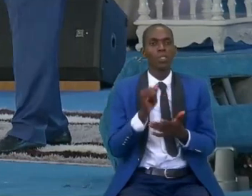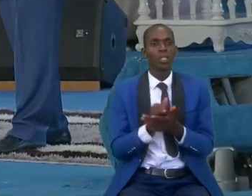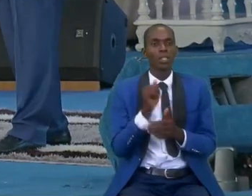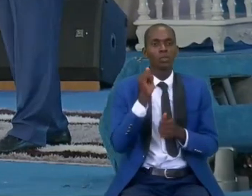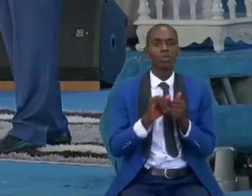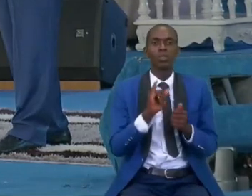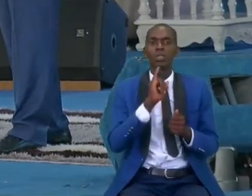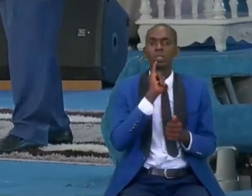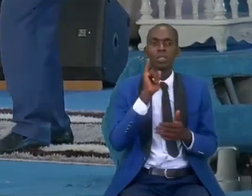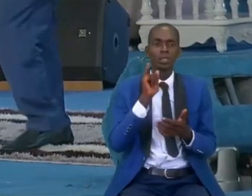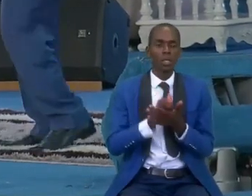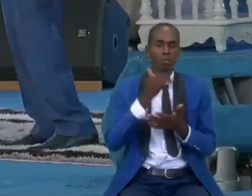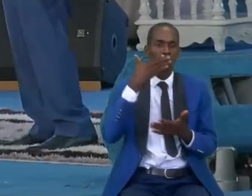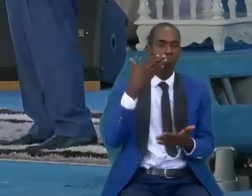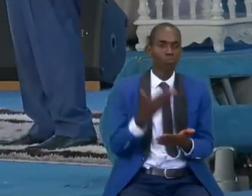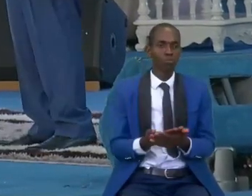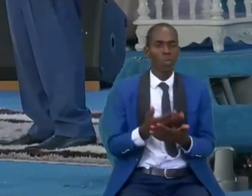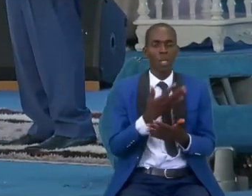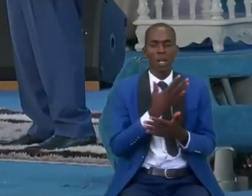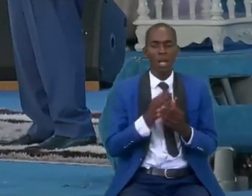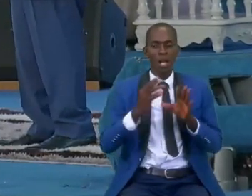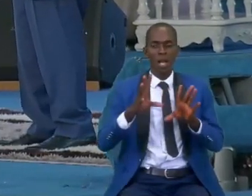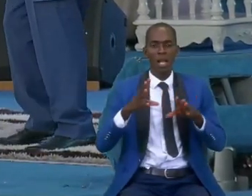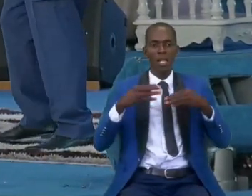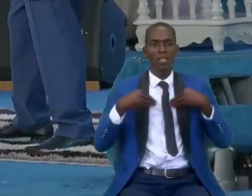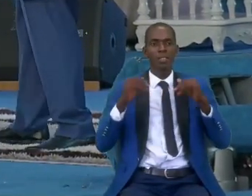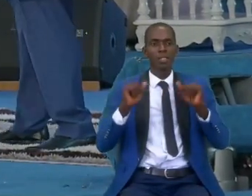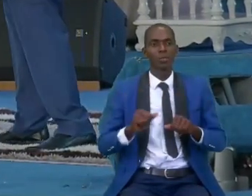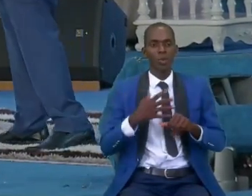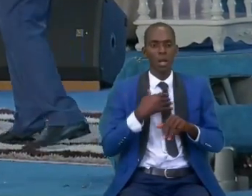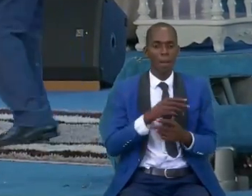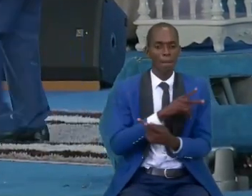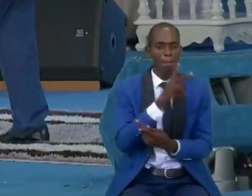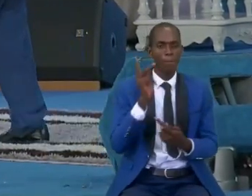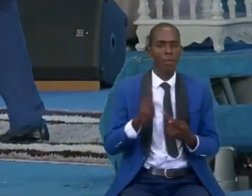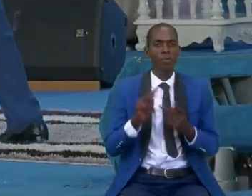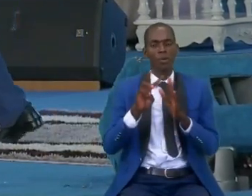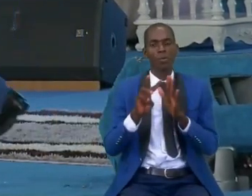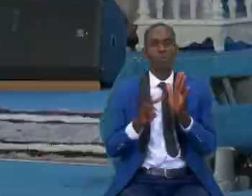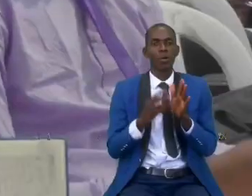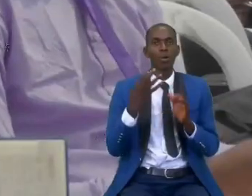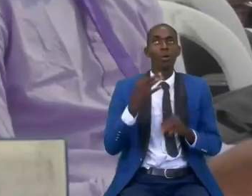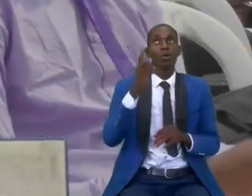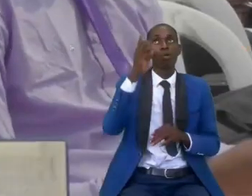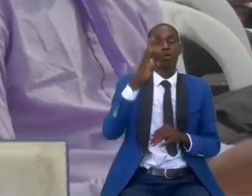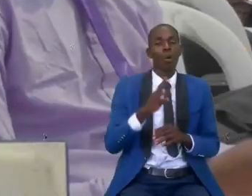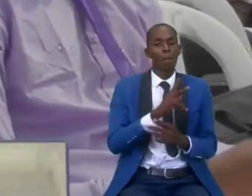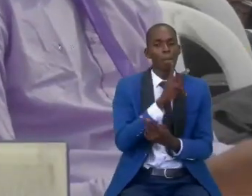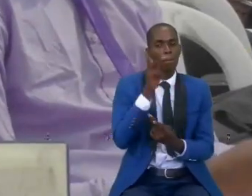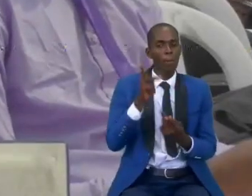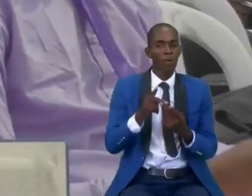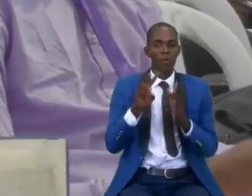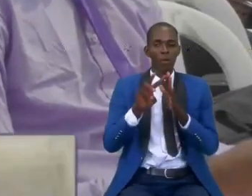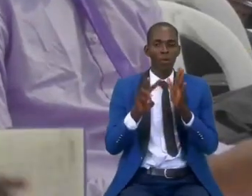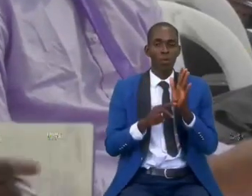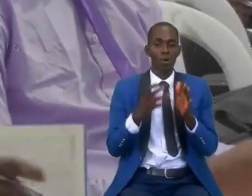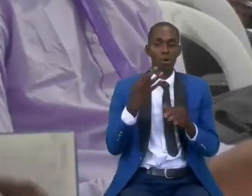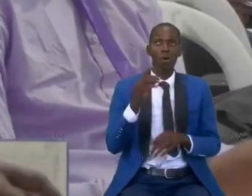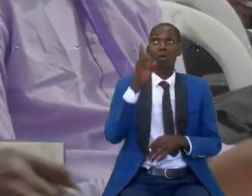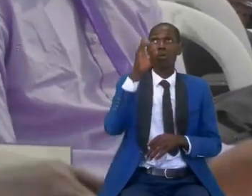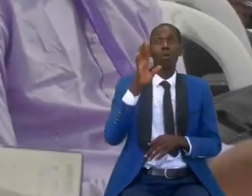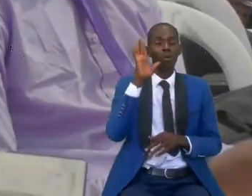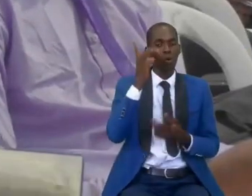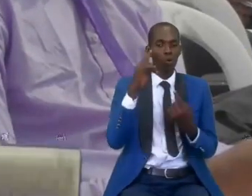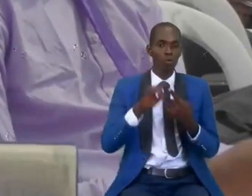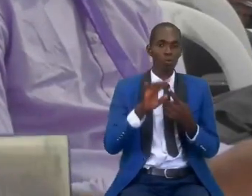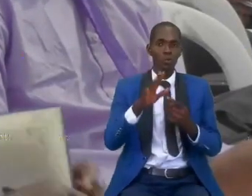perfect will of God. The perfect will of God will come into your life. What's the perfect will of God?